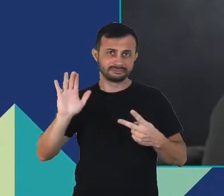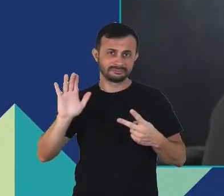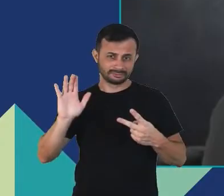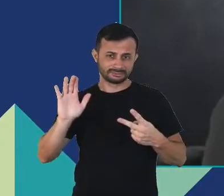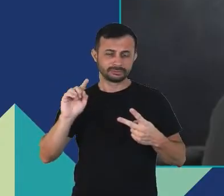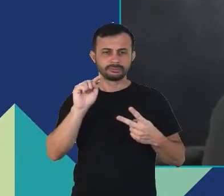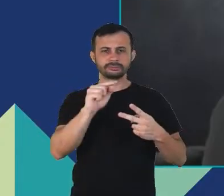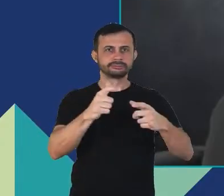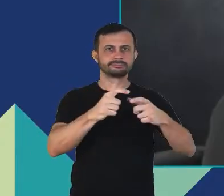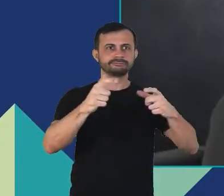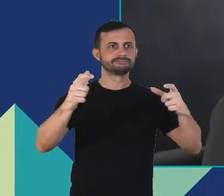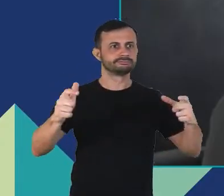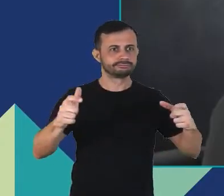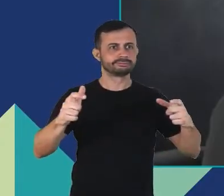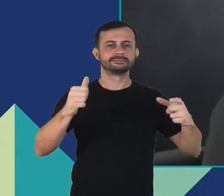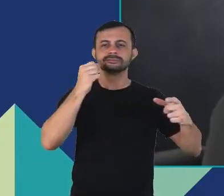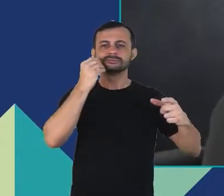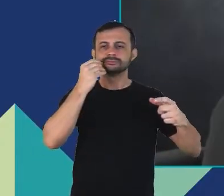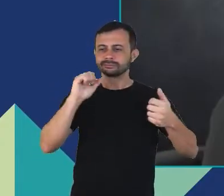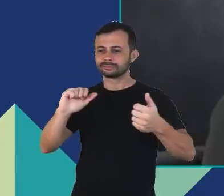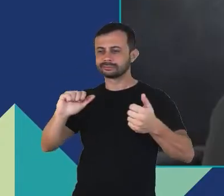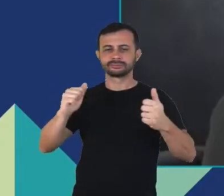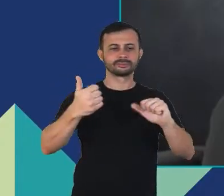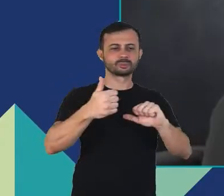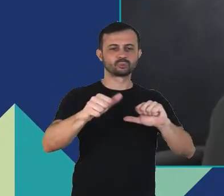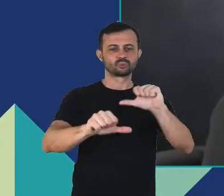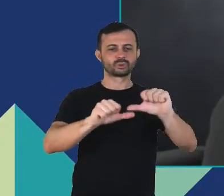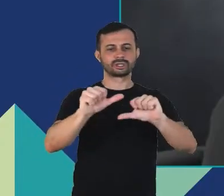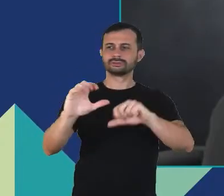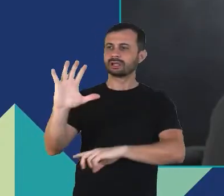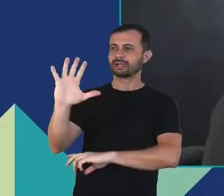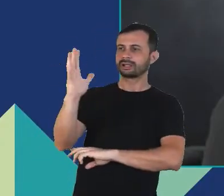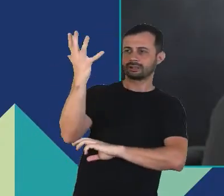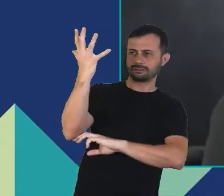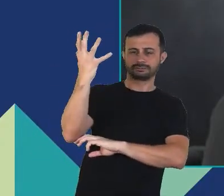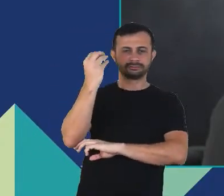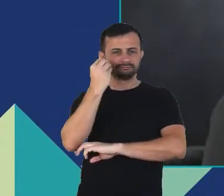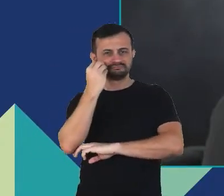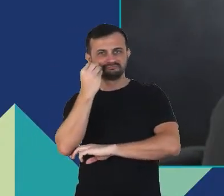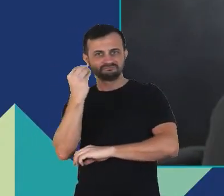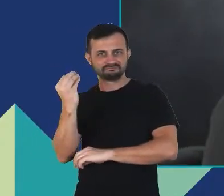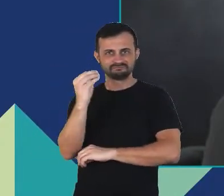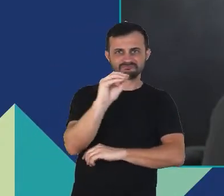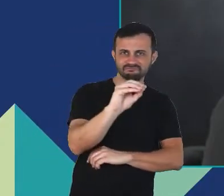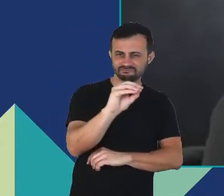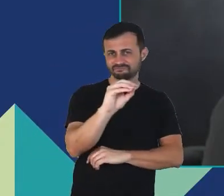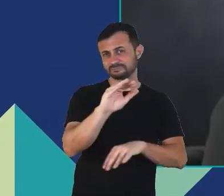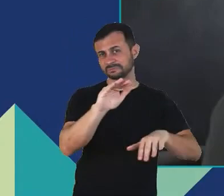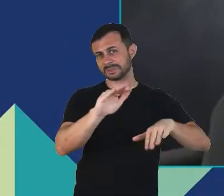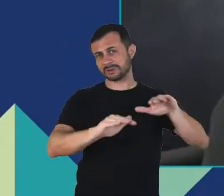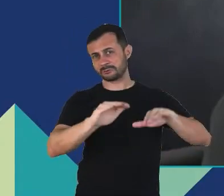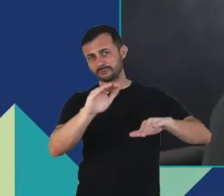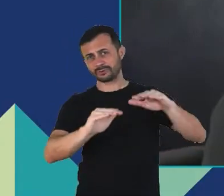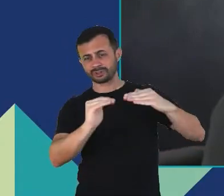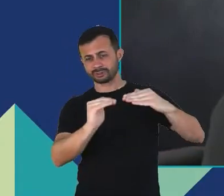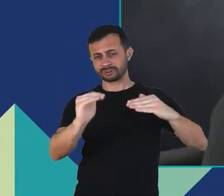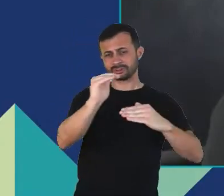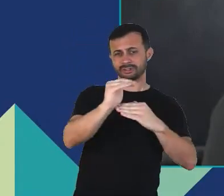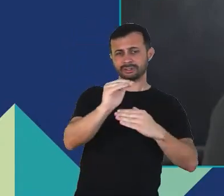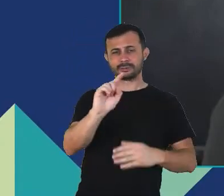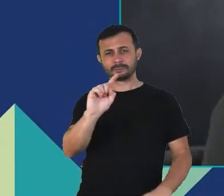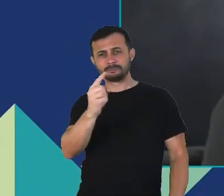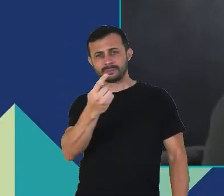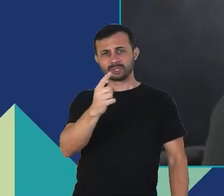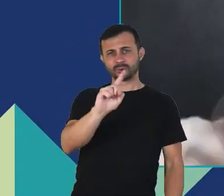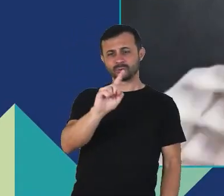get it to 1,050 or 1,100. I have not seen anything yet that will